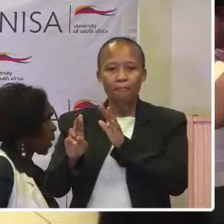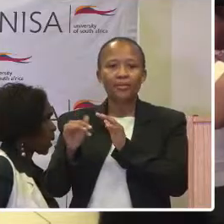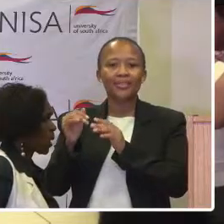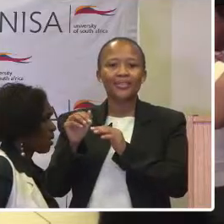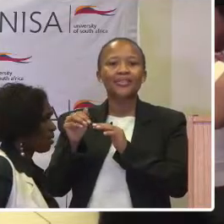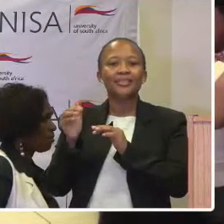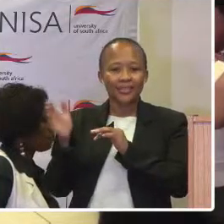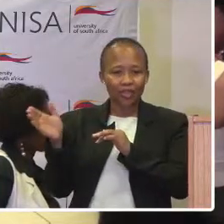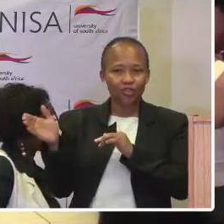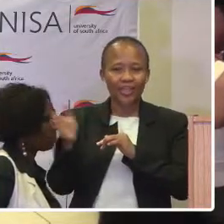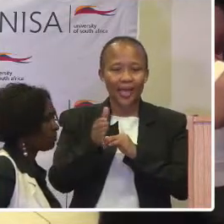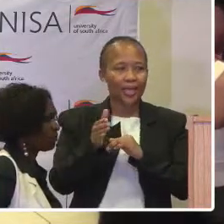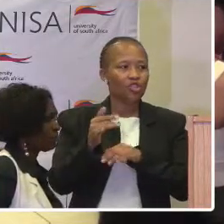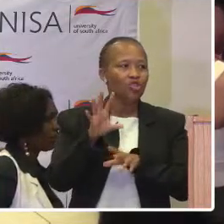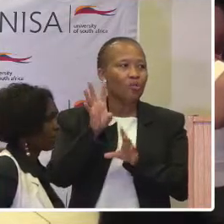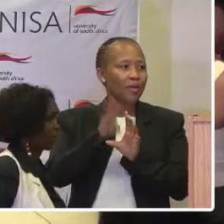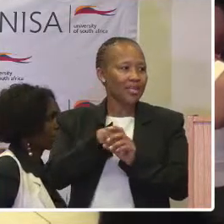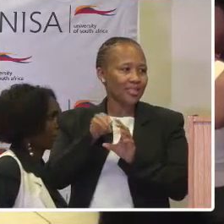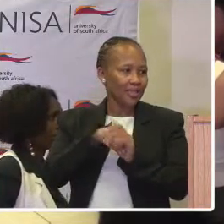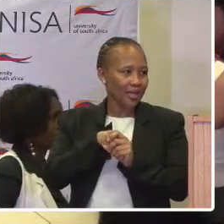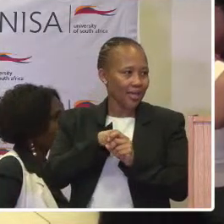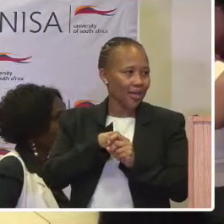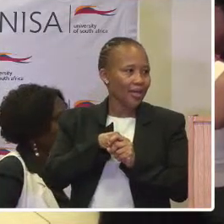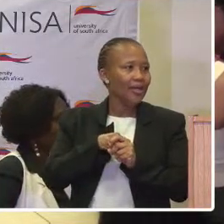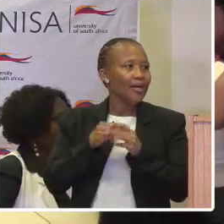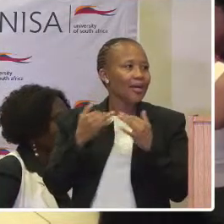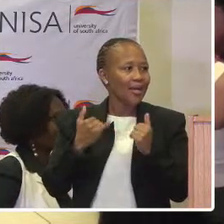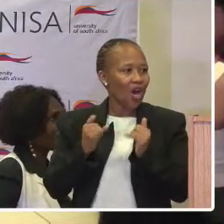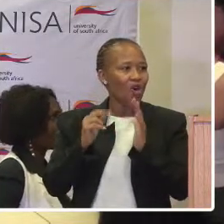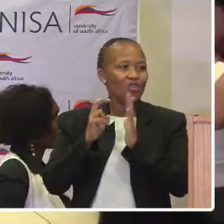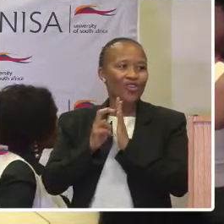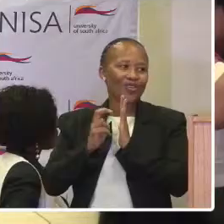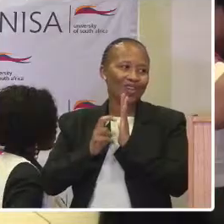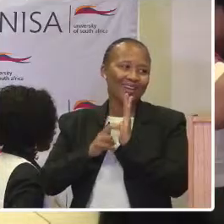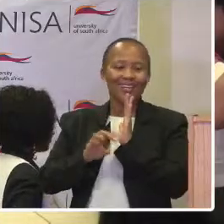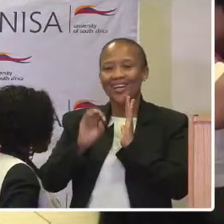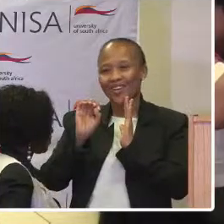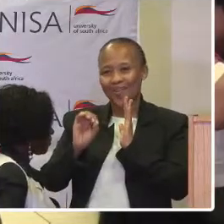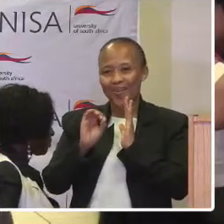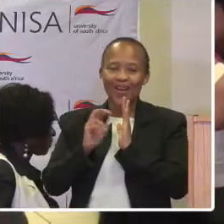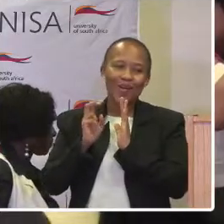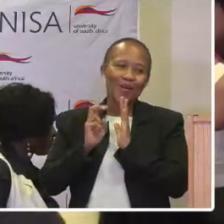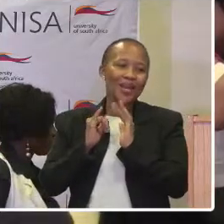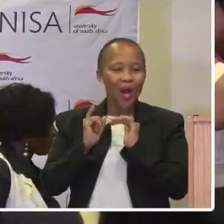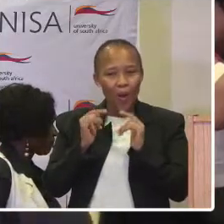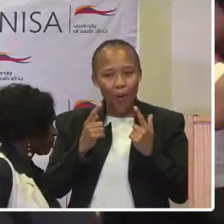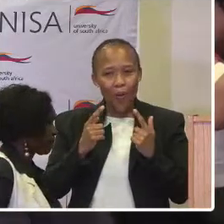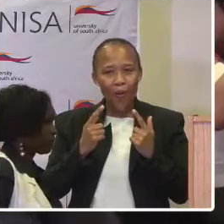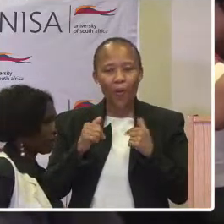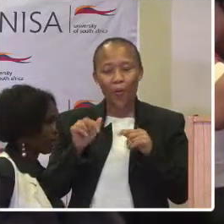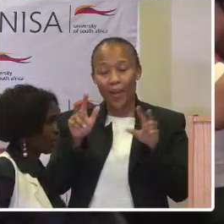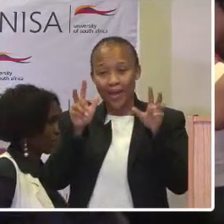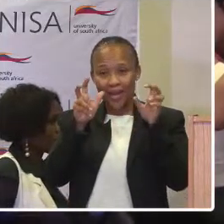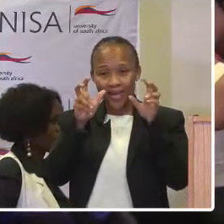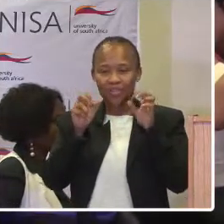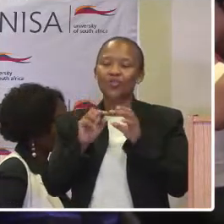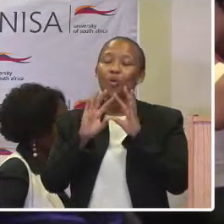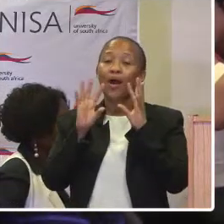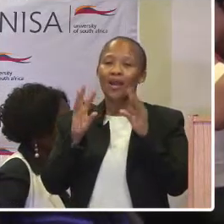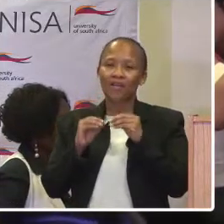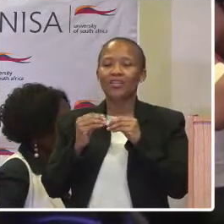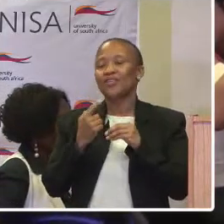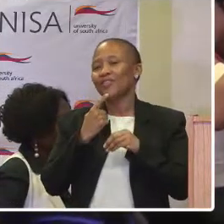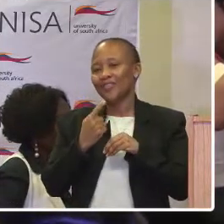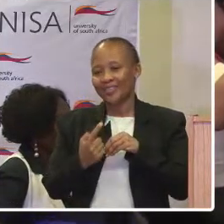the gallery. So we're covered. The regulator is in the house. The regulator is listening to everything that we're saying, and it will find its way